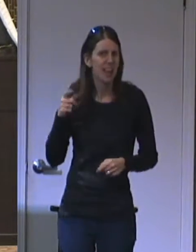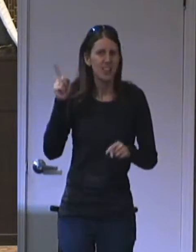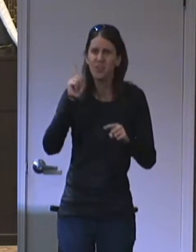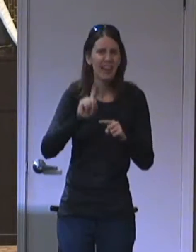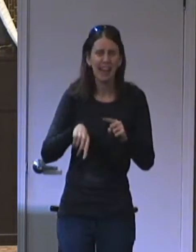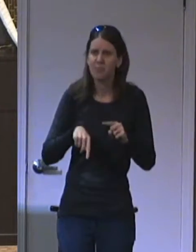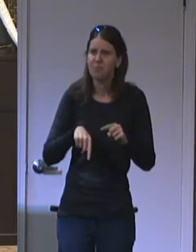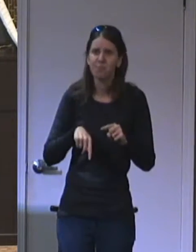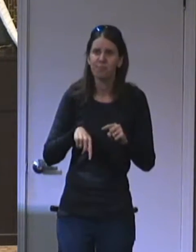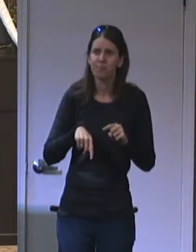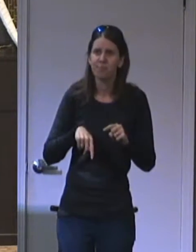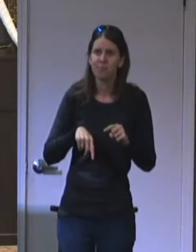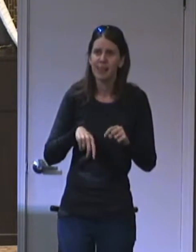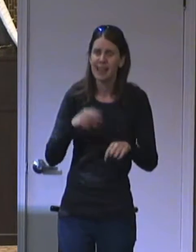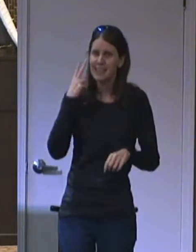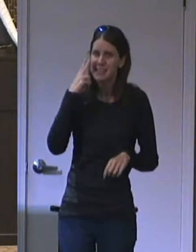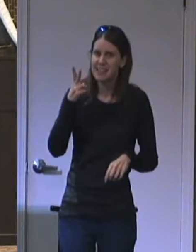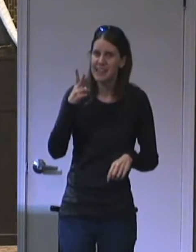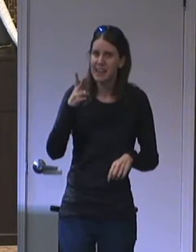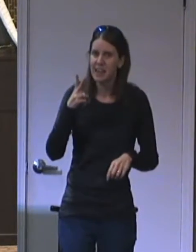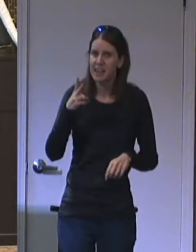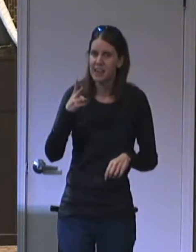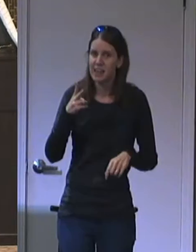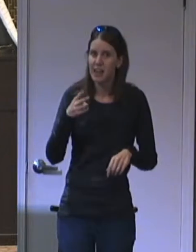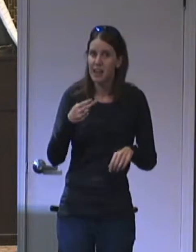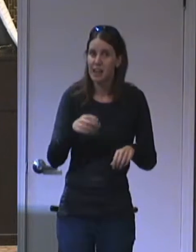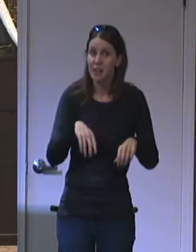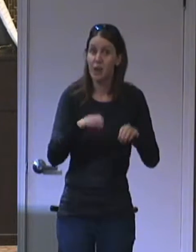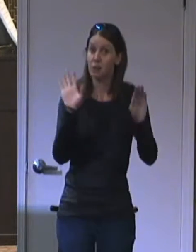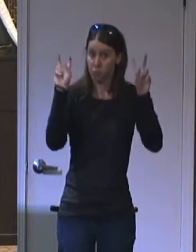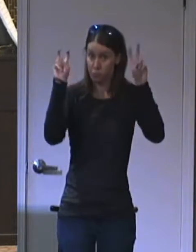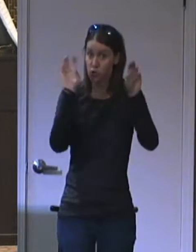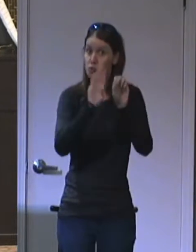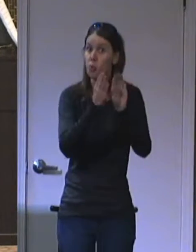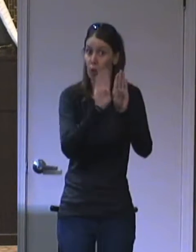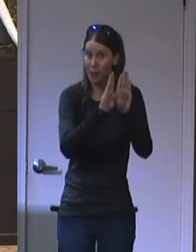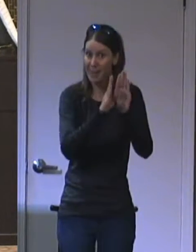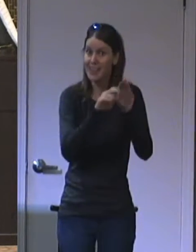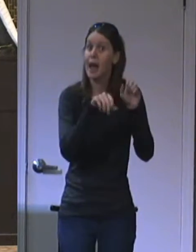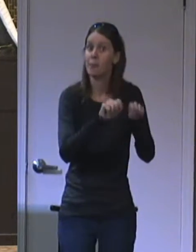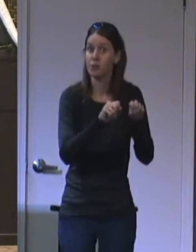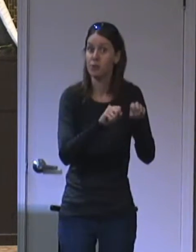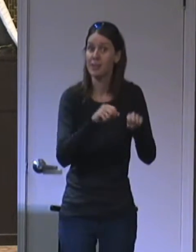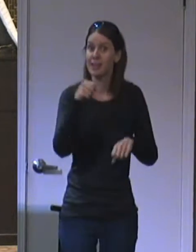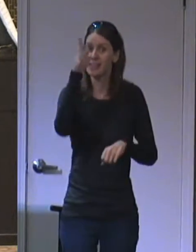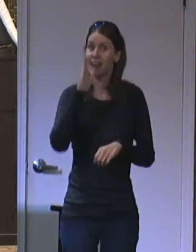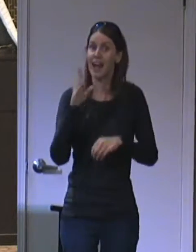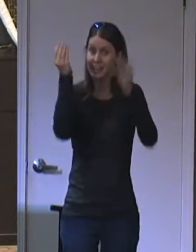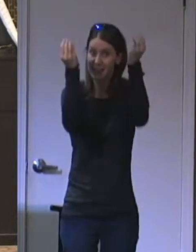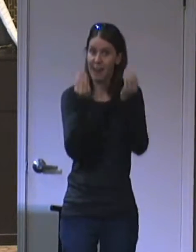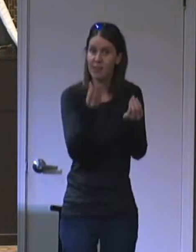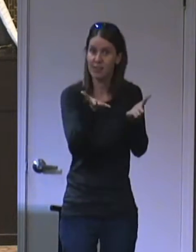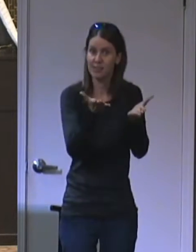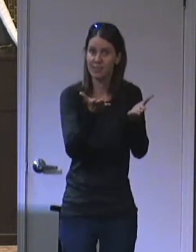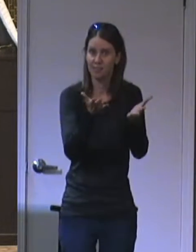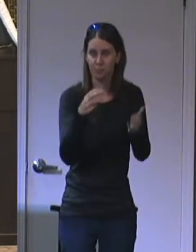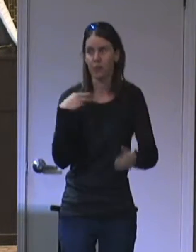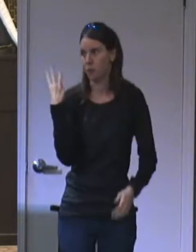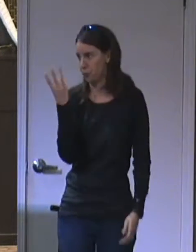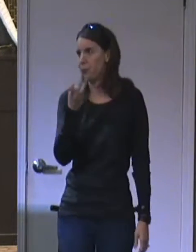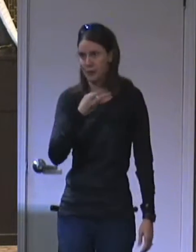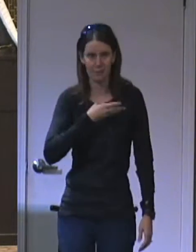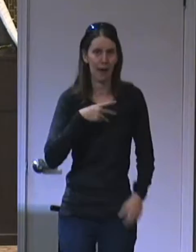we can't see the doorway that God actually has put before us. I'm sure you've all done